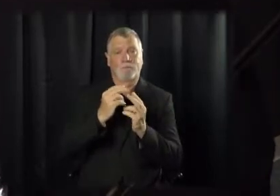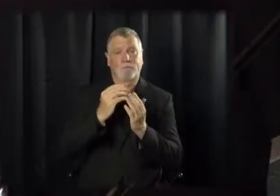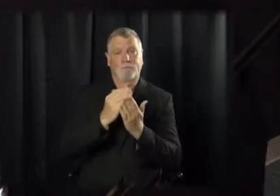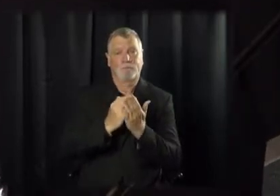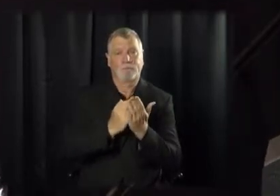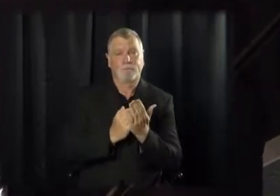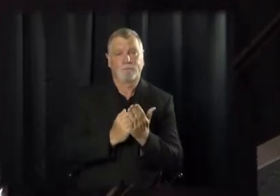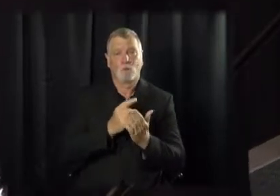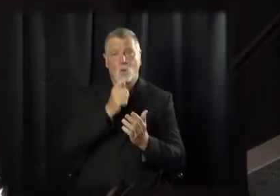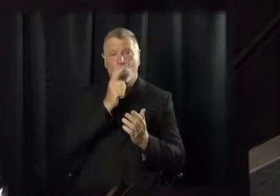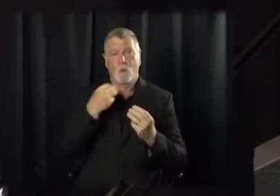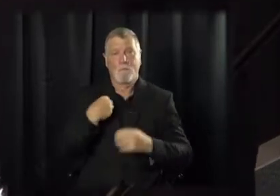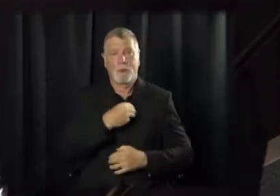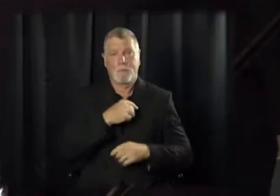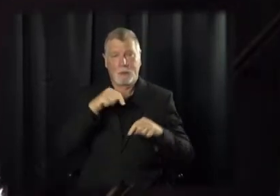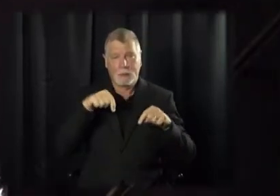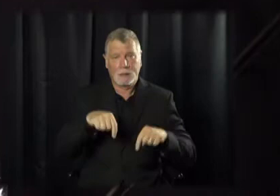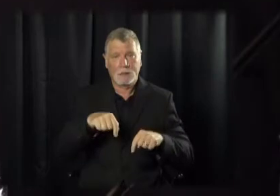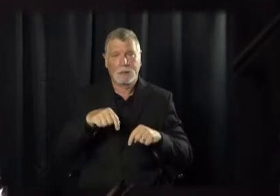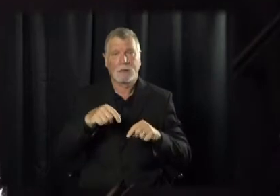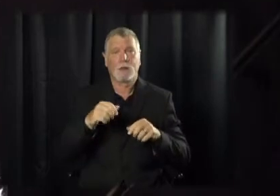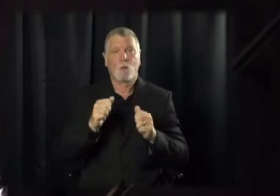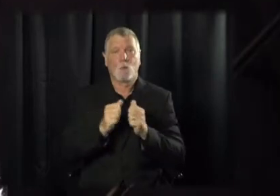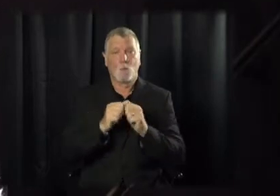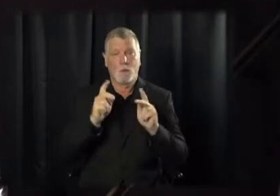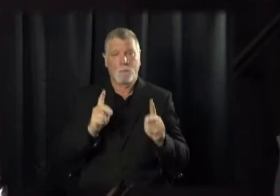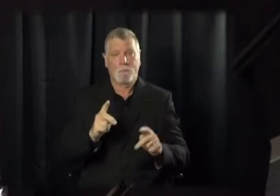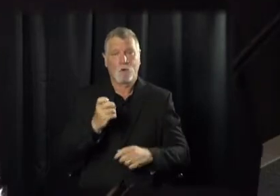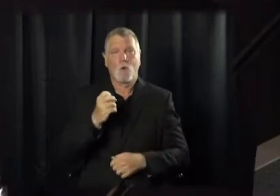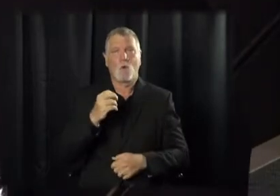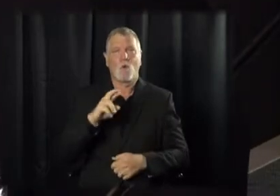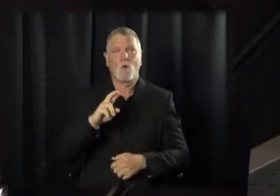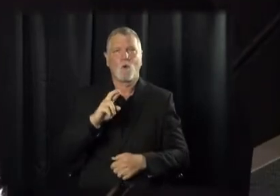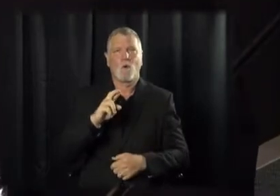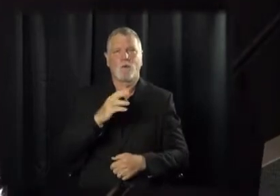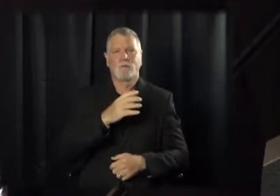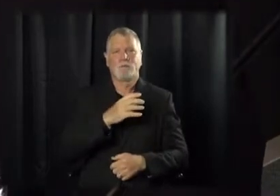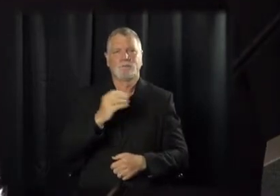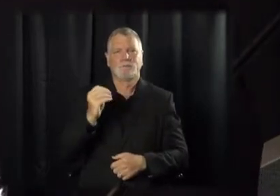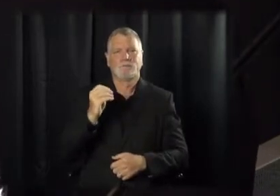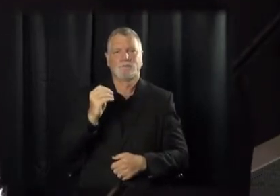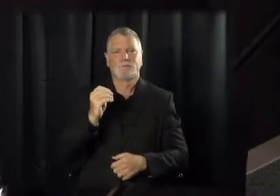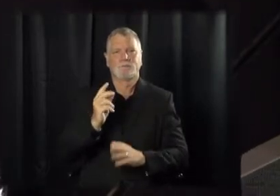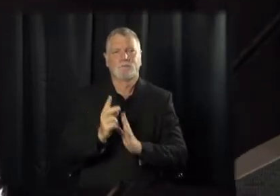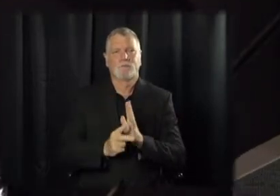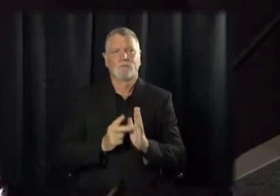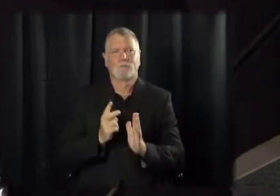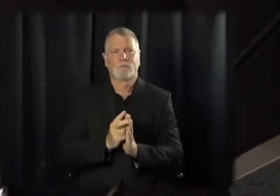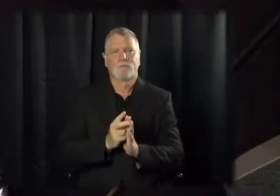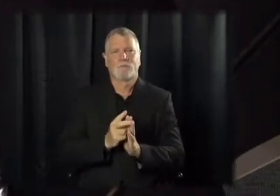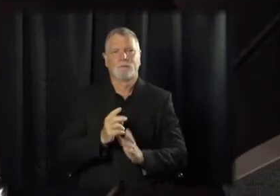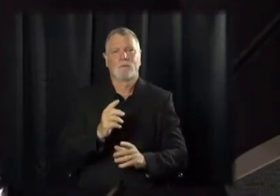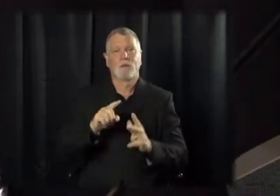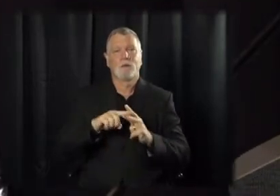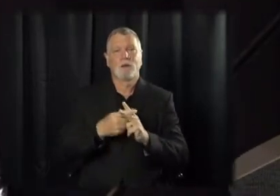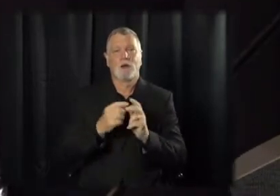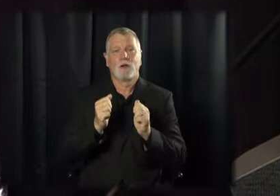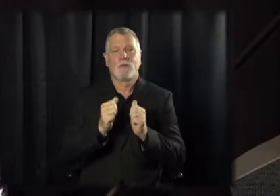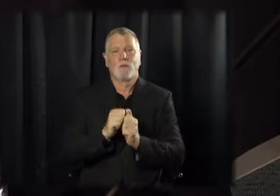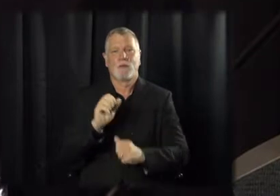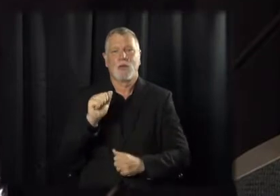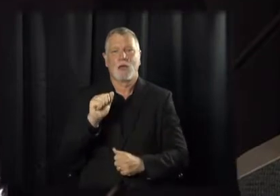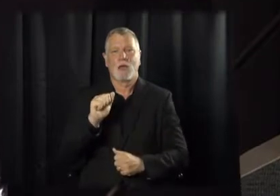members are present, either here in person or on the video. Starting with